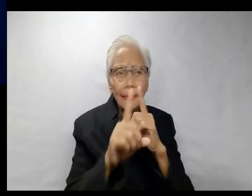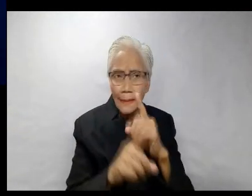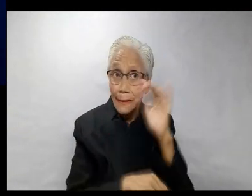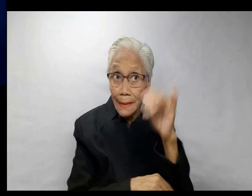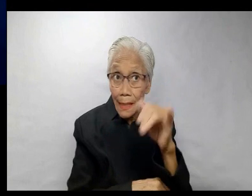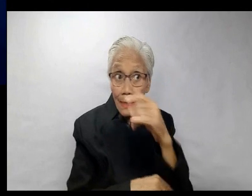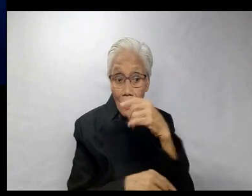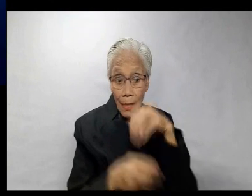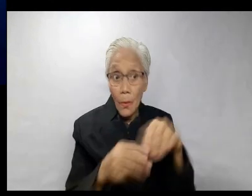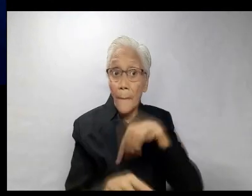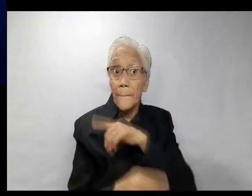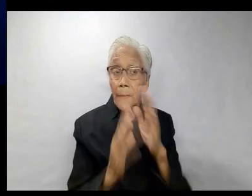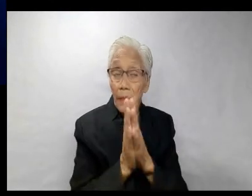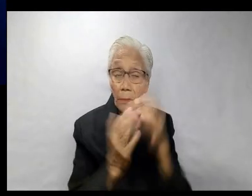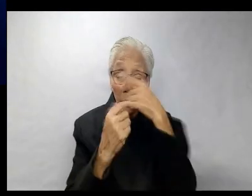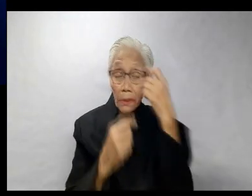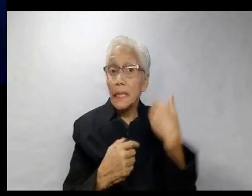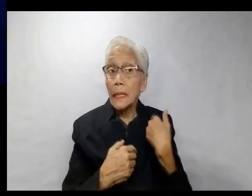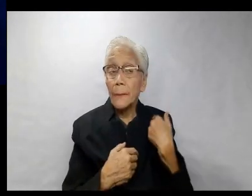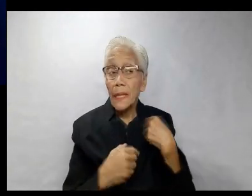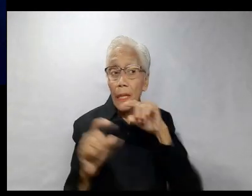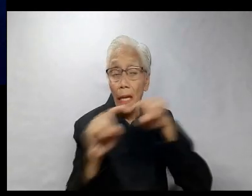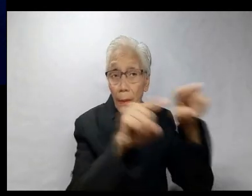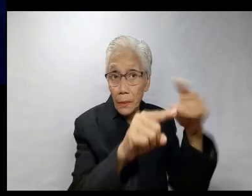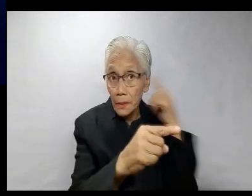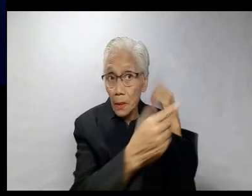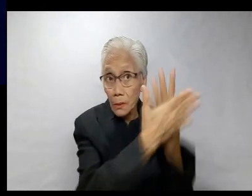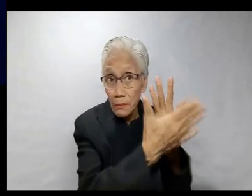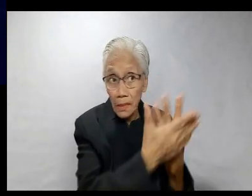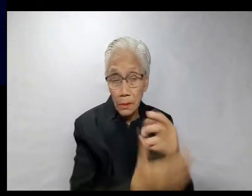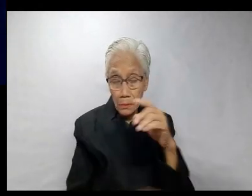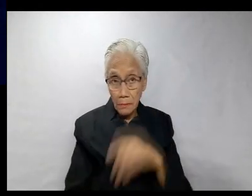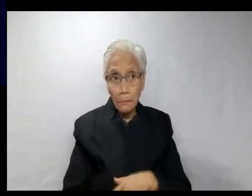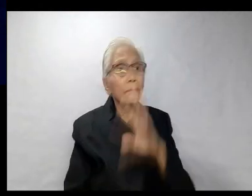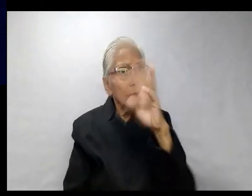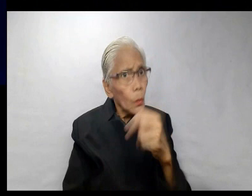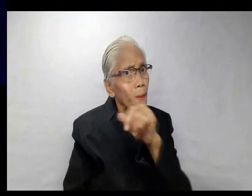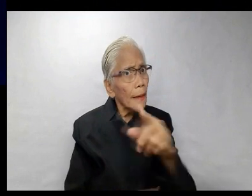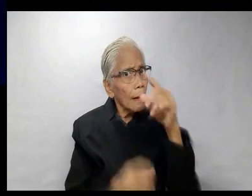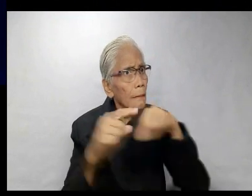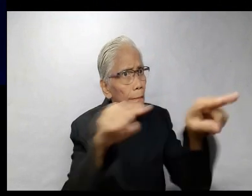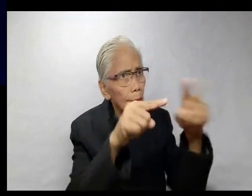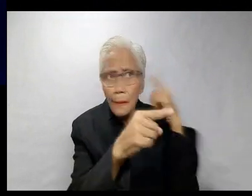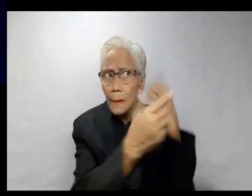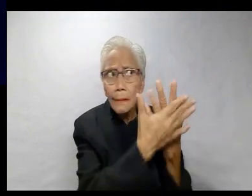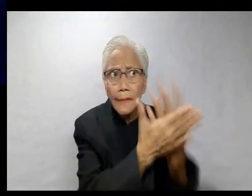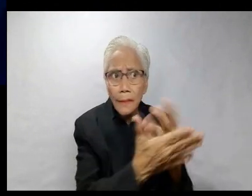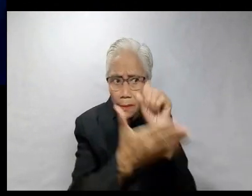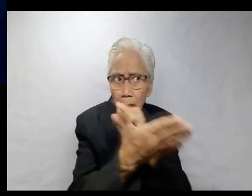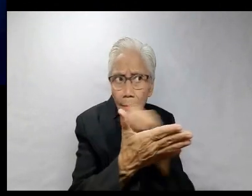prayers, it's probably because we have not even gone to confession. When was your last confession?